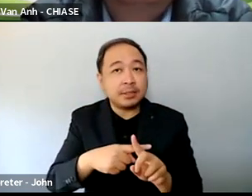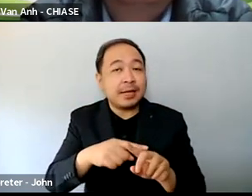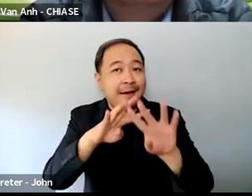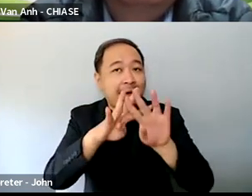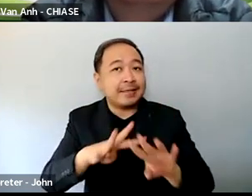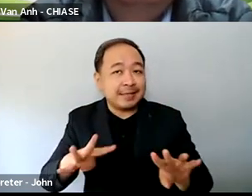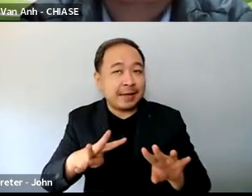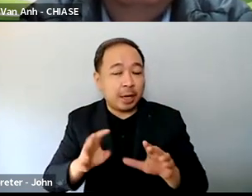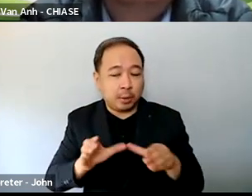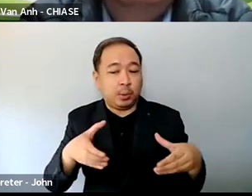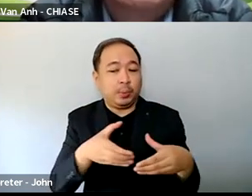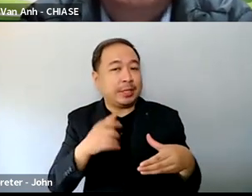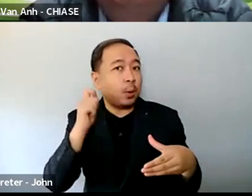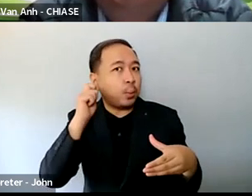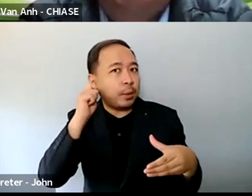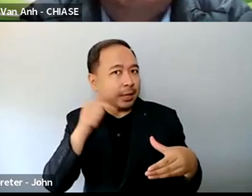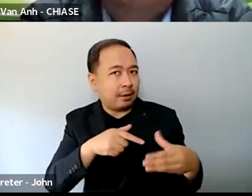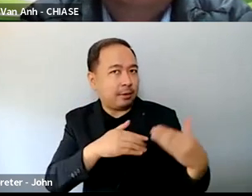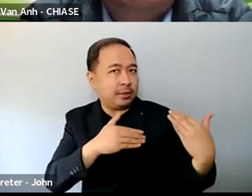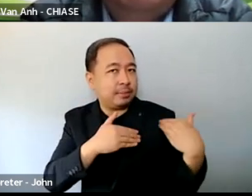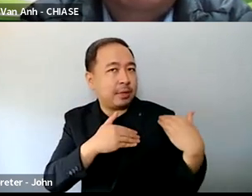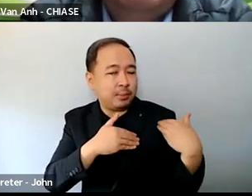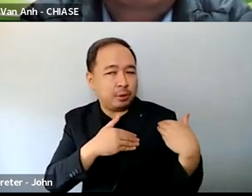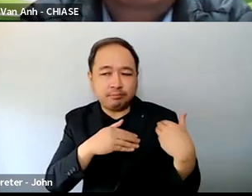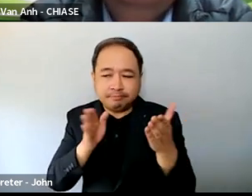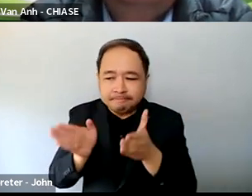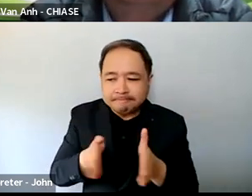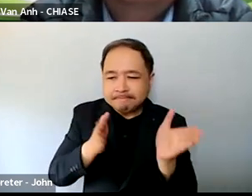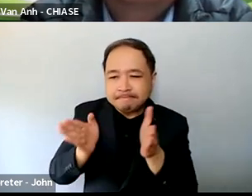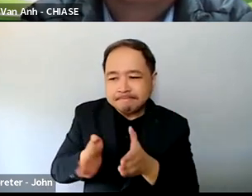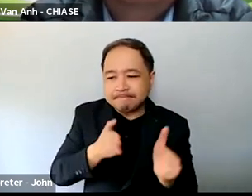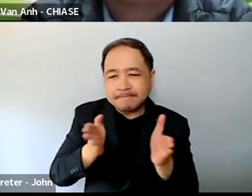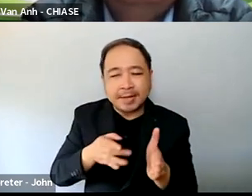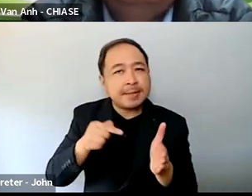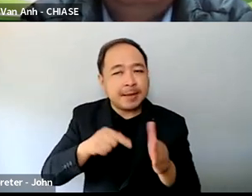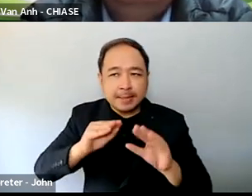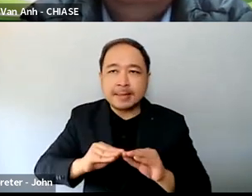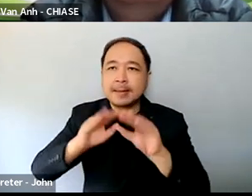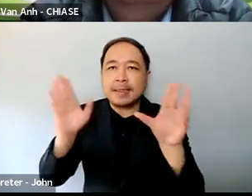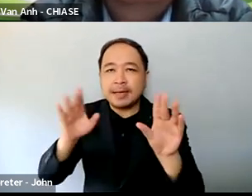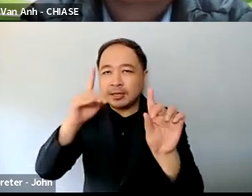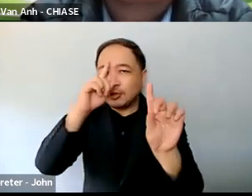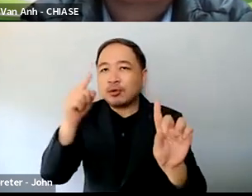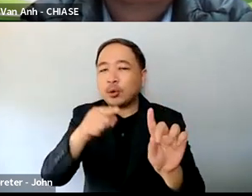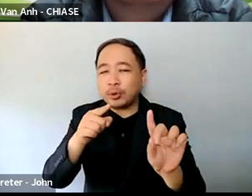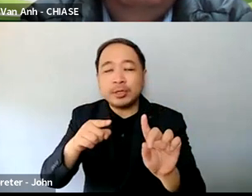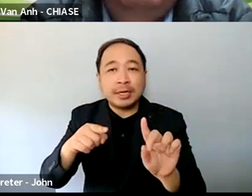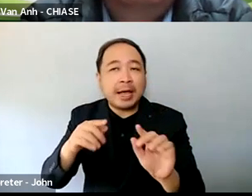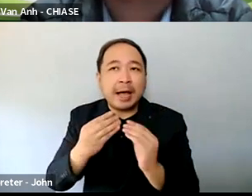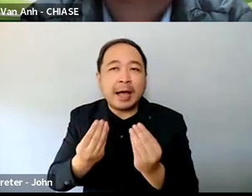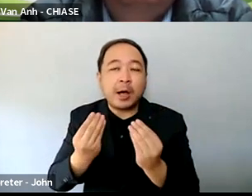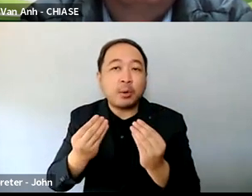currently implementing their work plan, which has a clear outcome area on gender-responsive climate and